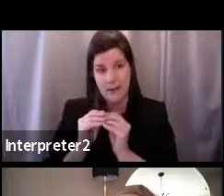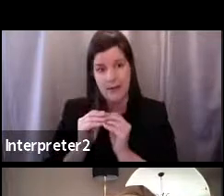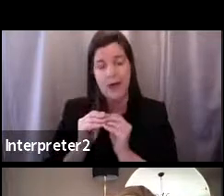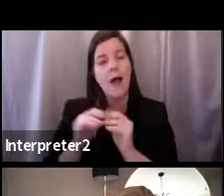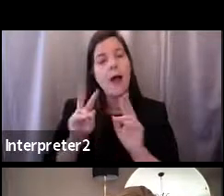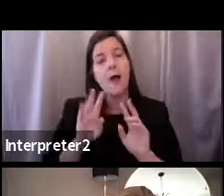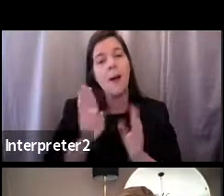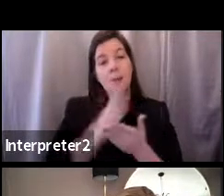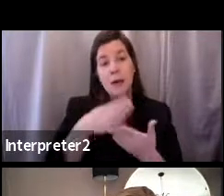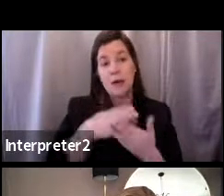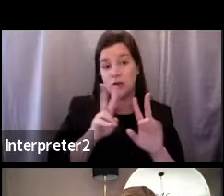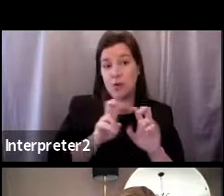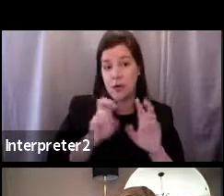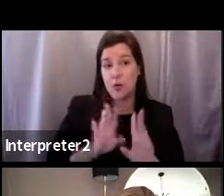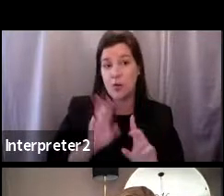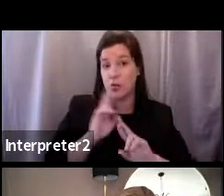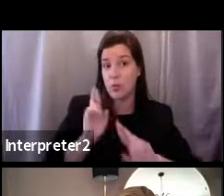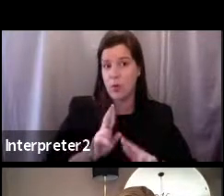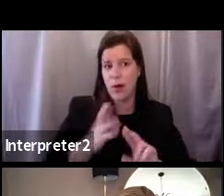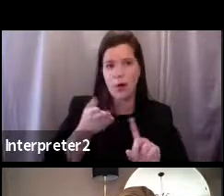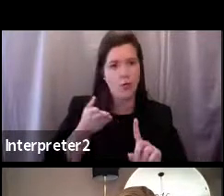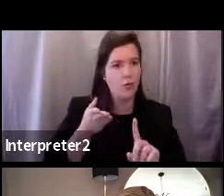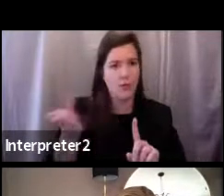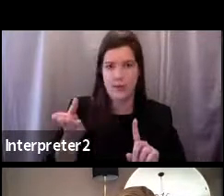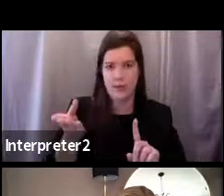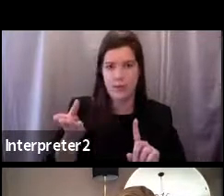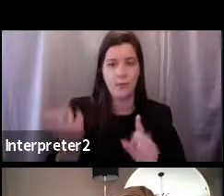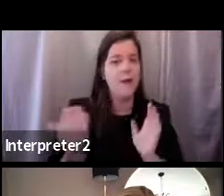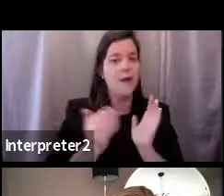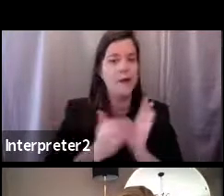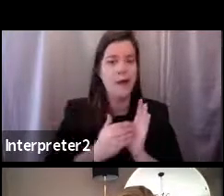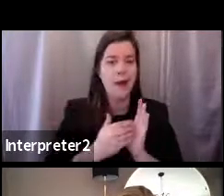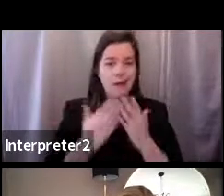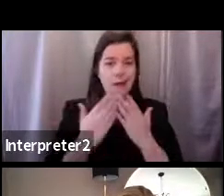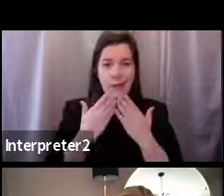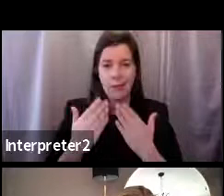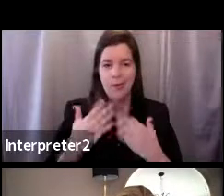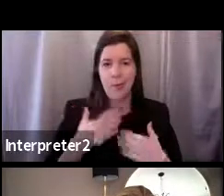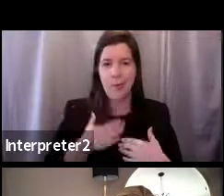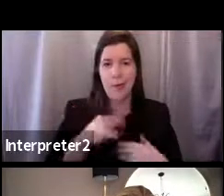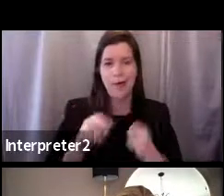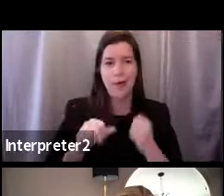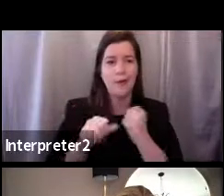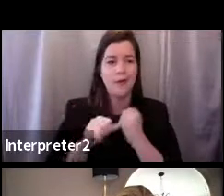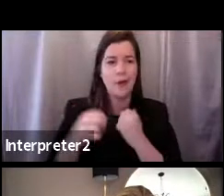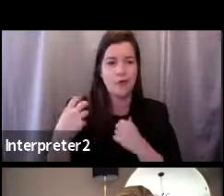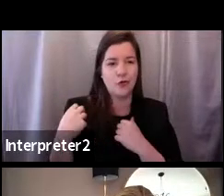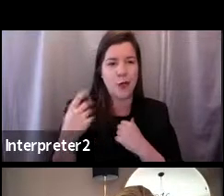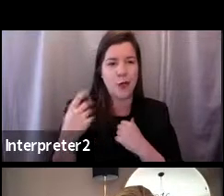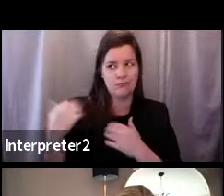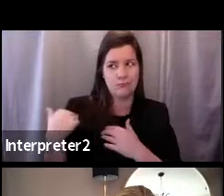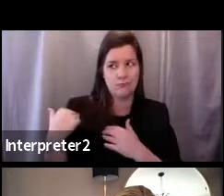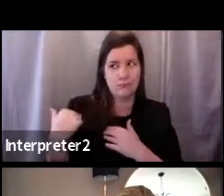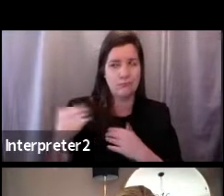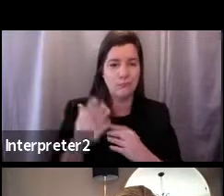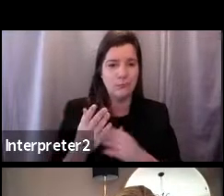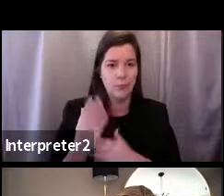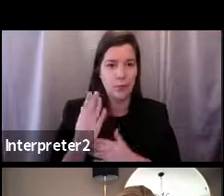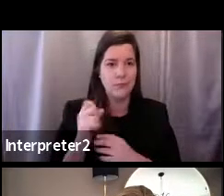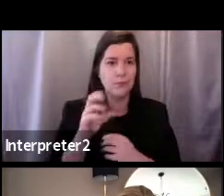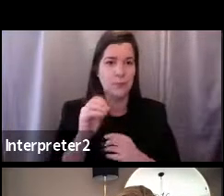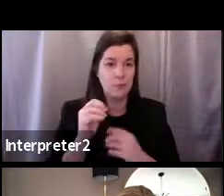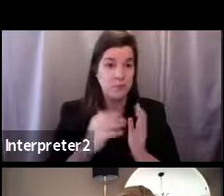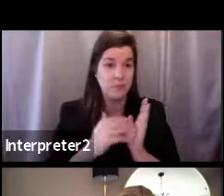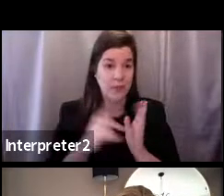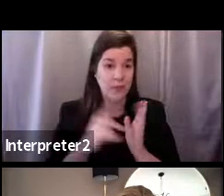right there. So I appreciate my vice chair reminding me of that earlier today, and we can go ahead and begin, and you can follow